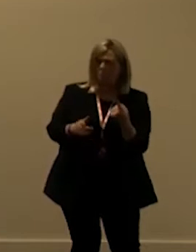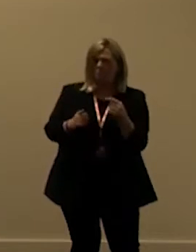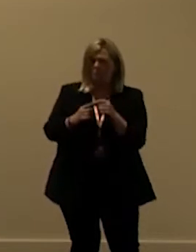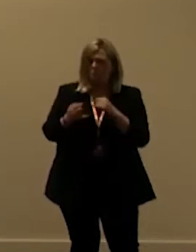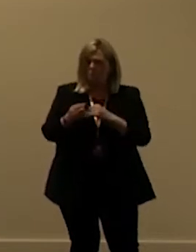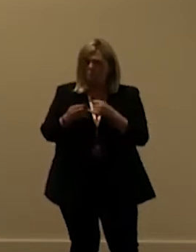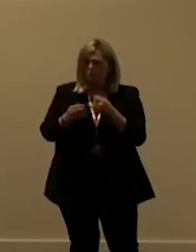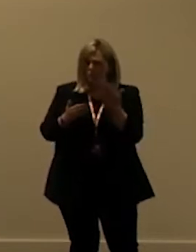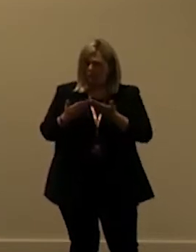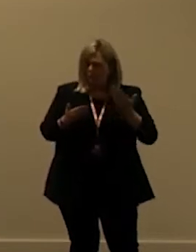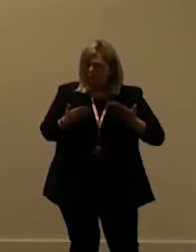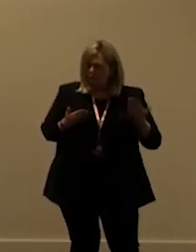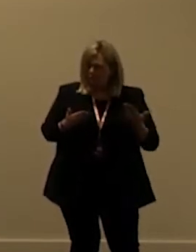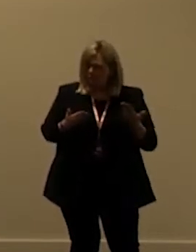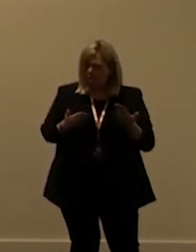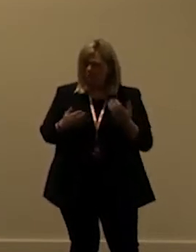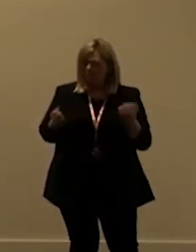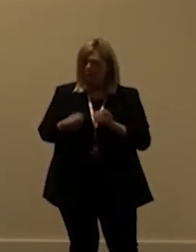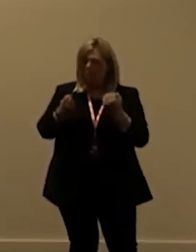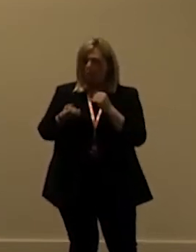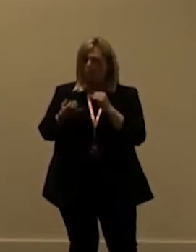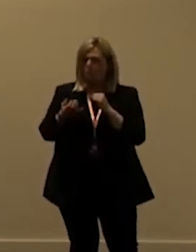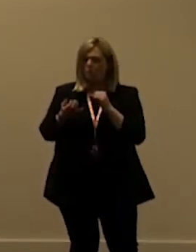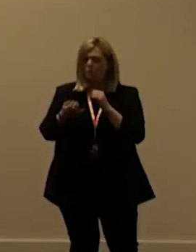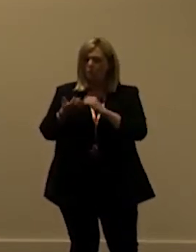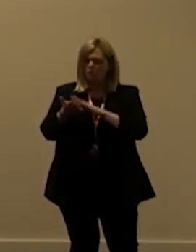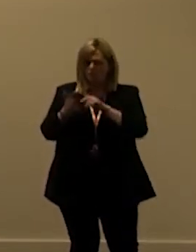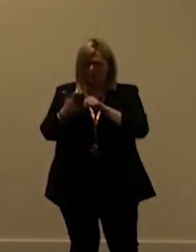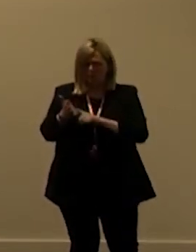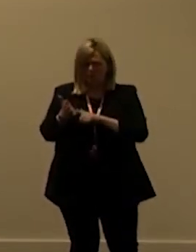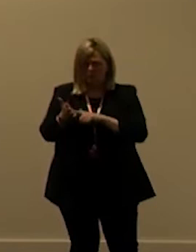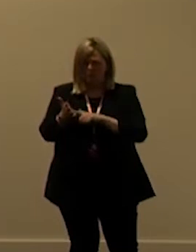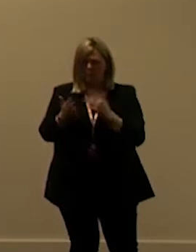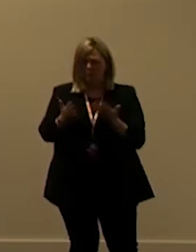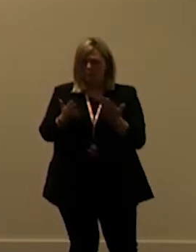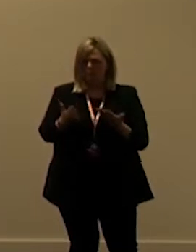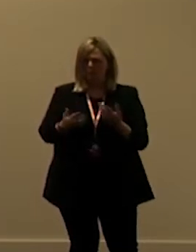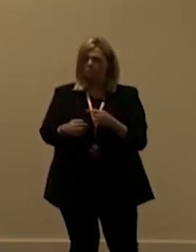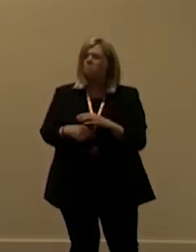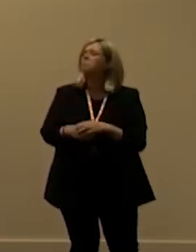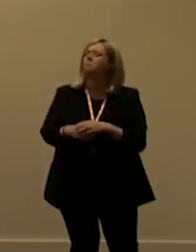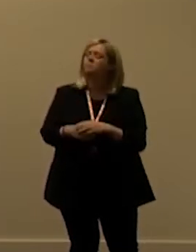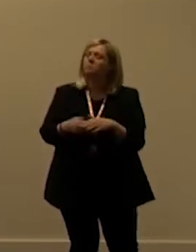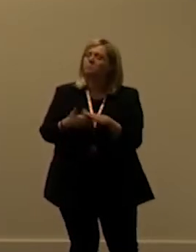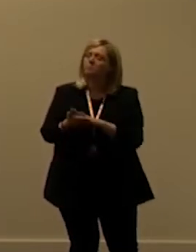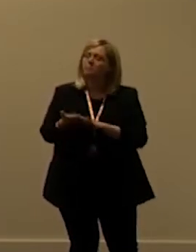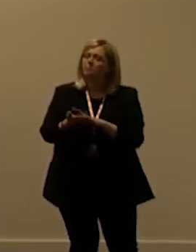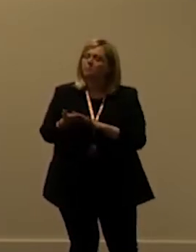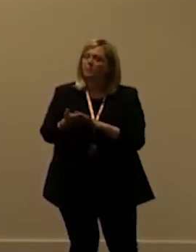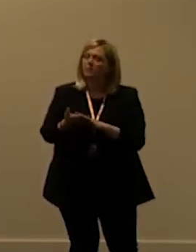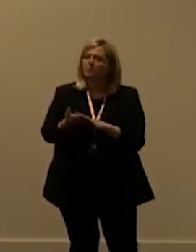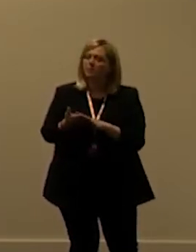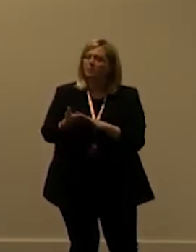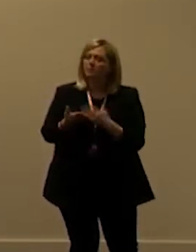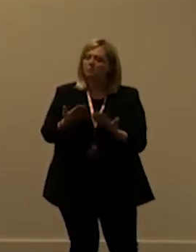gallery. It's built on PowerShell DSC. Now, you might say, what is DSC? Because I've just used the abbreviation. It means desired state